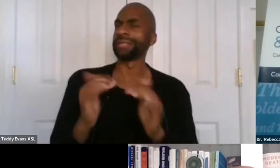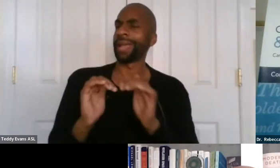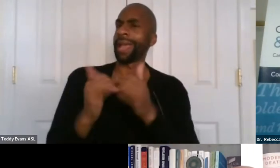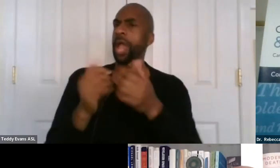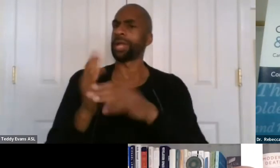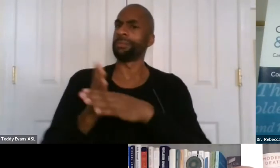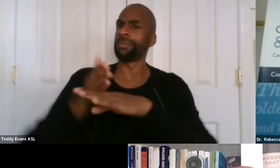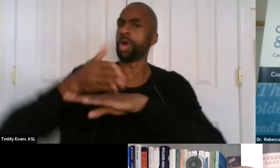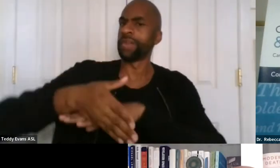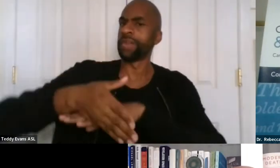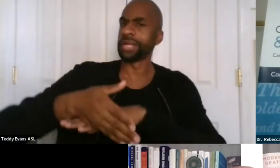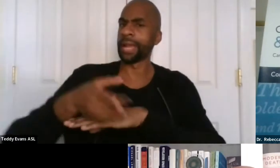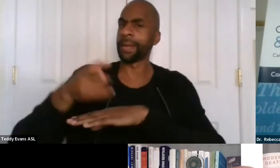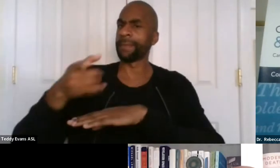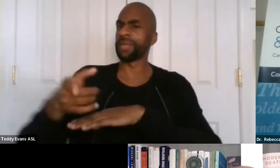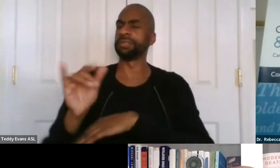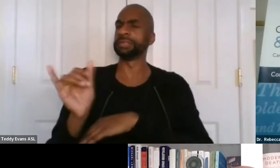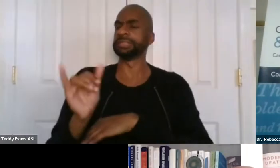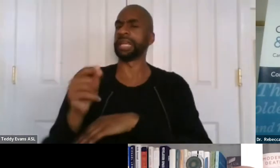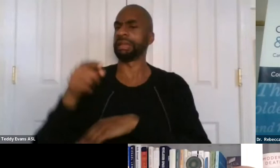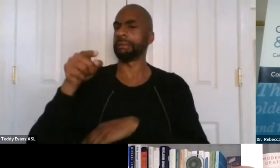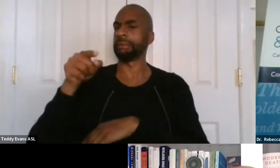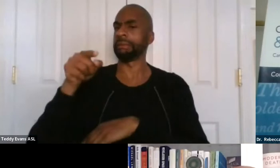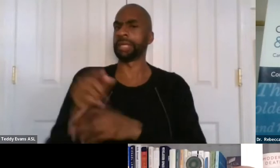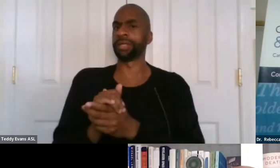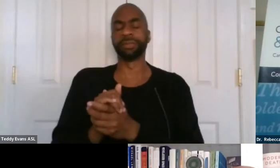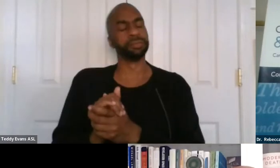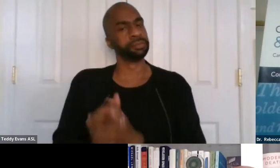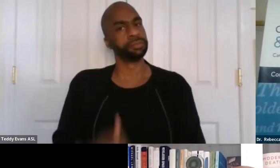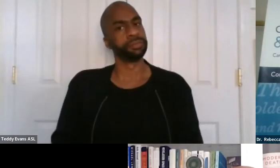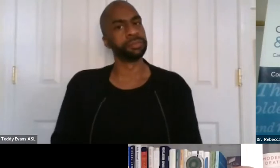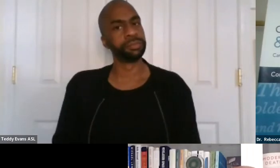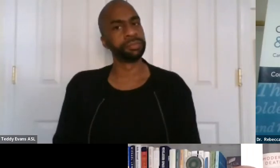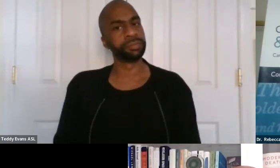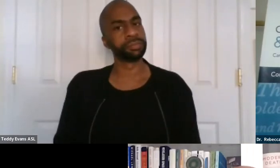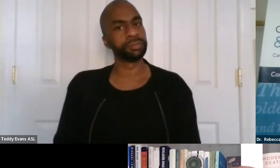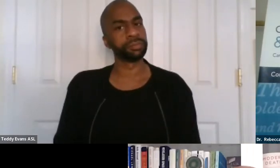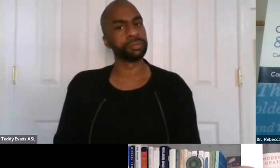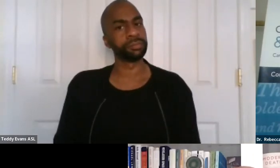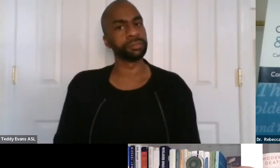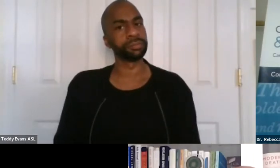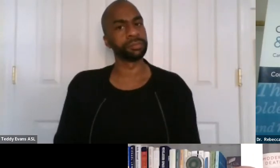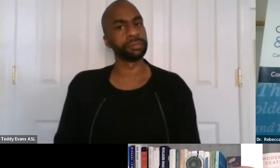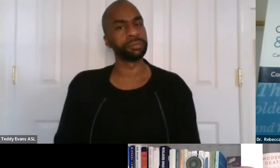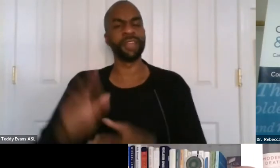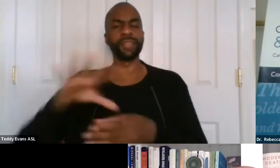what has been the devil in the details with the infiltration of corporate influences. What action steps can we